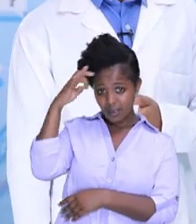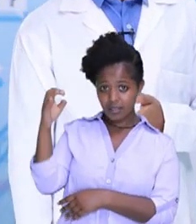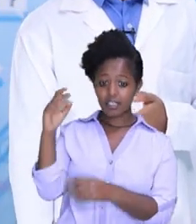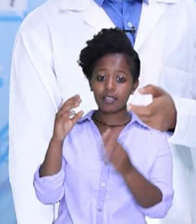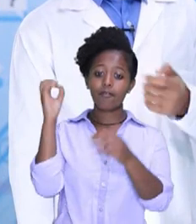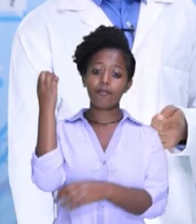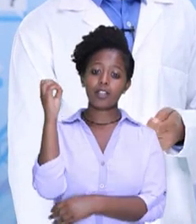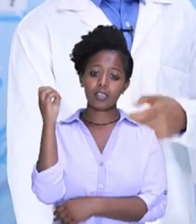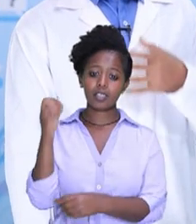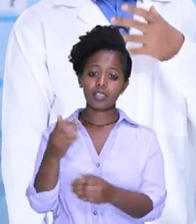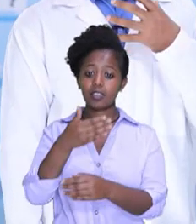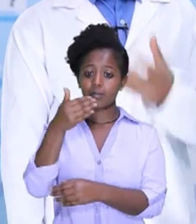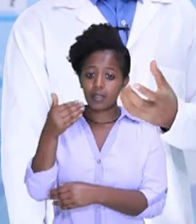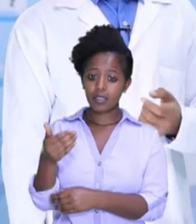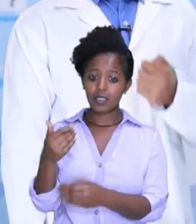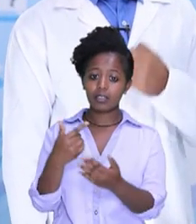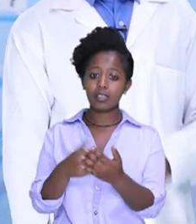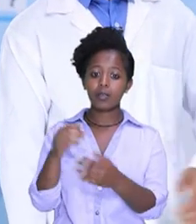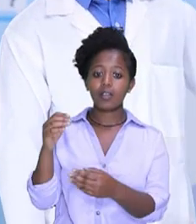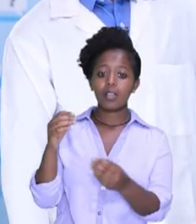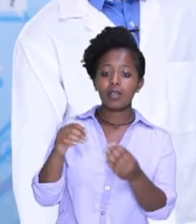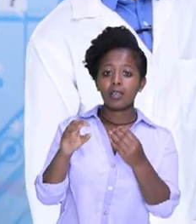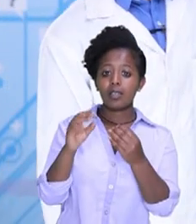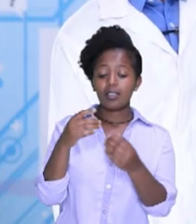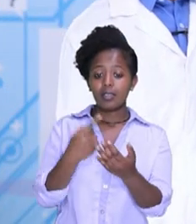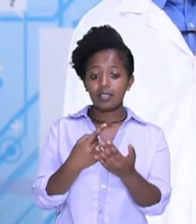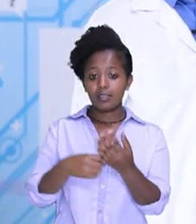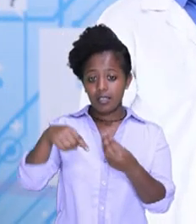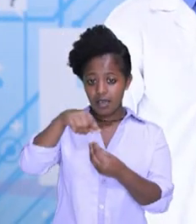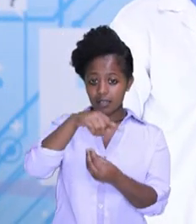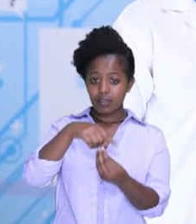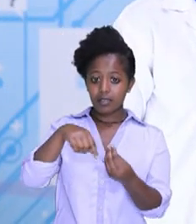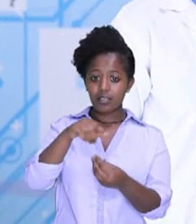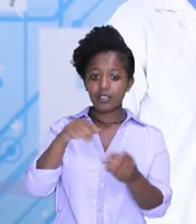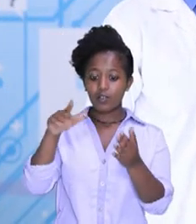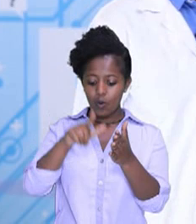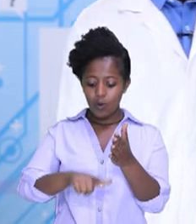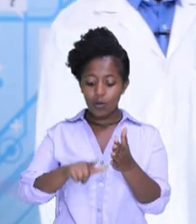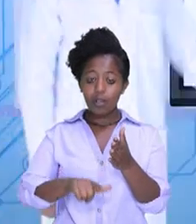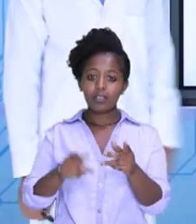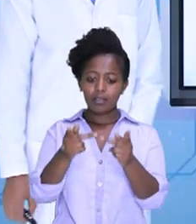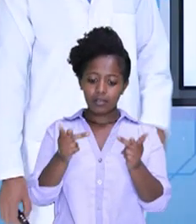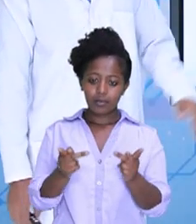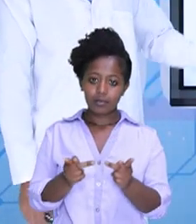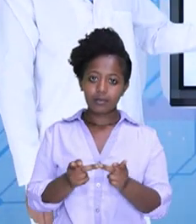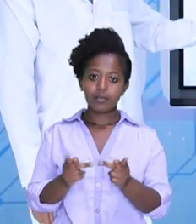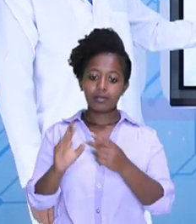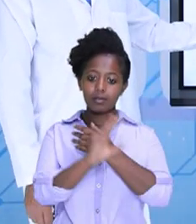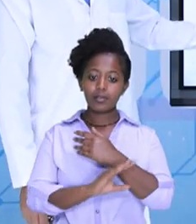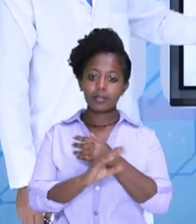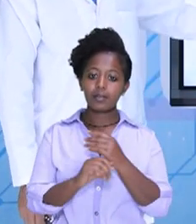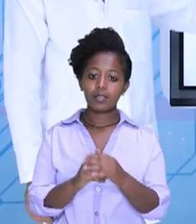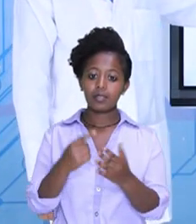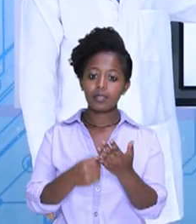vegetations. Especially, xerophyte vegetations are found on these lowland parts of the country. On